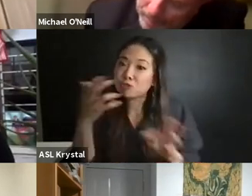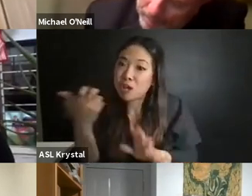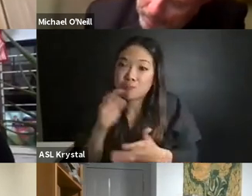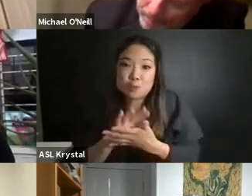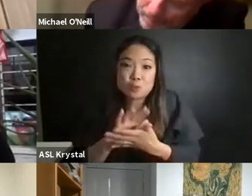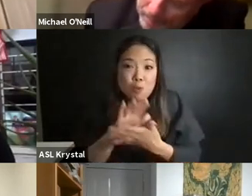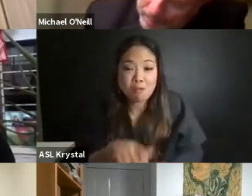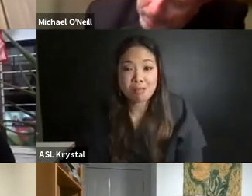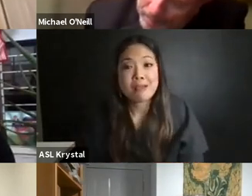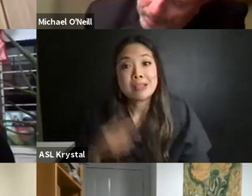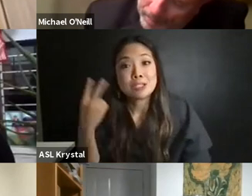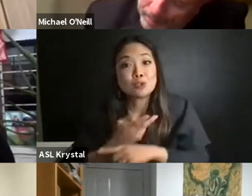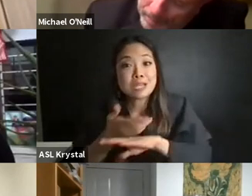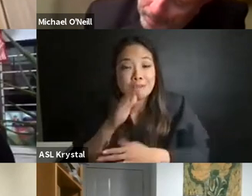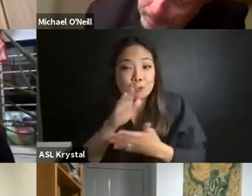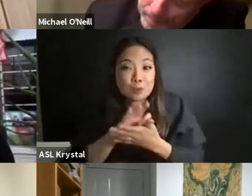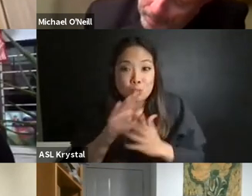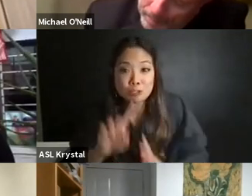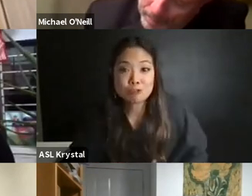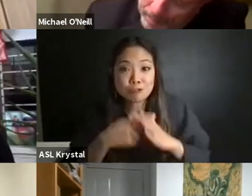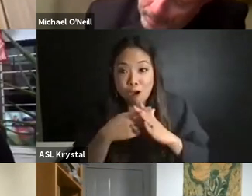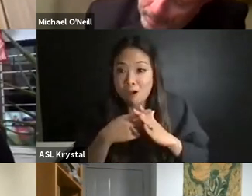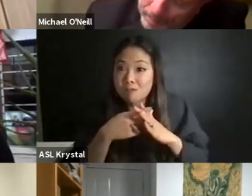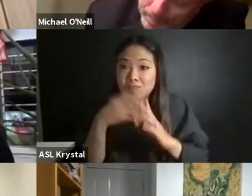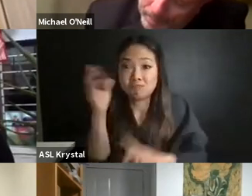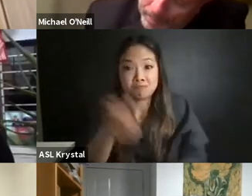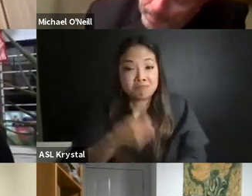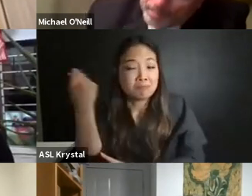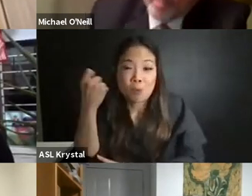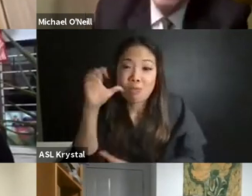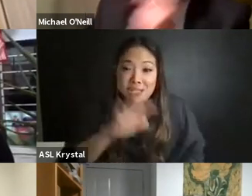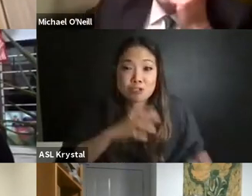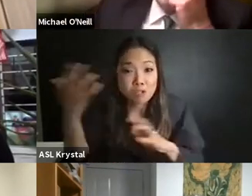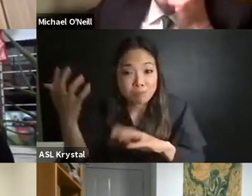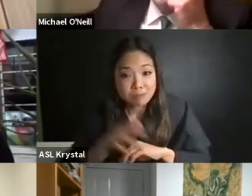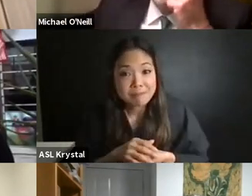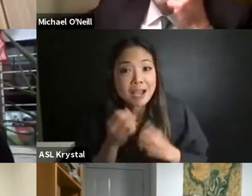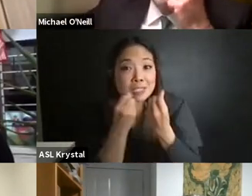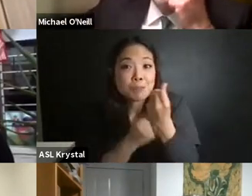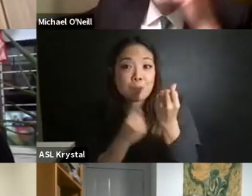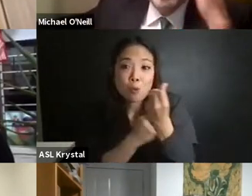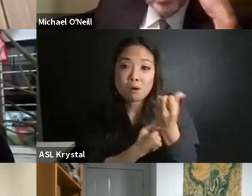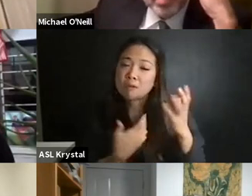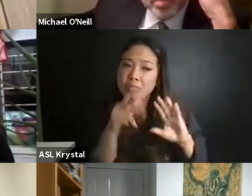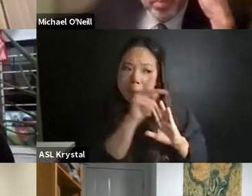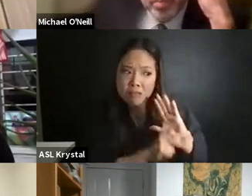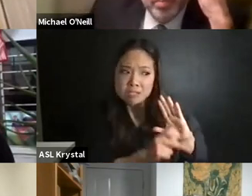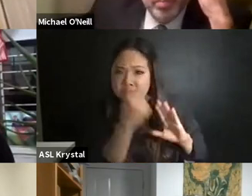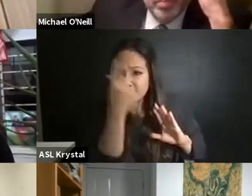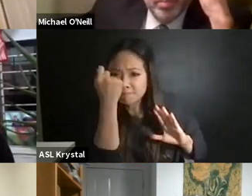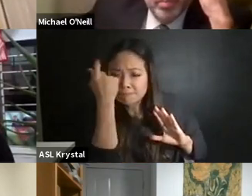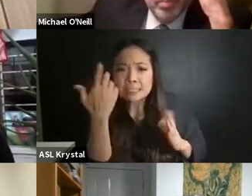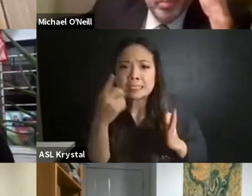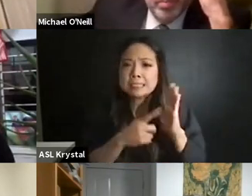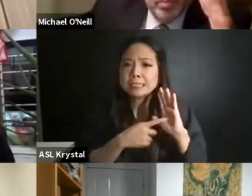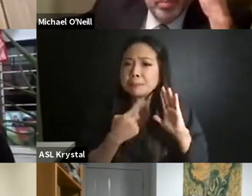after the school year began was destructive i support adherence to policy and appreciate that a large system can be slow to react but these removal stem from